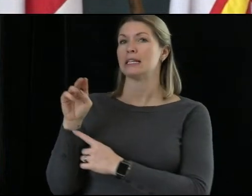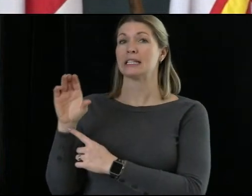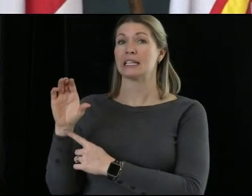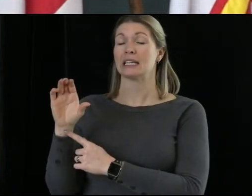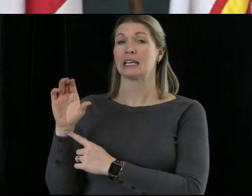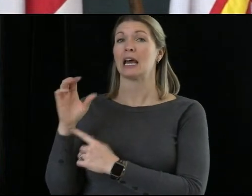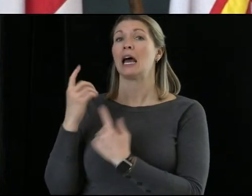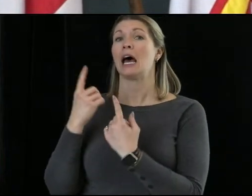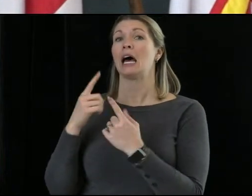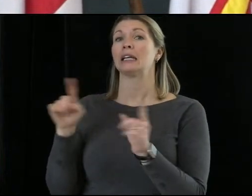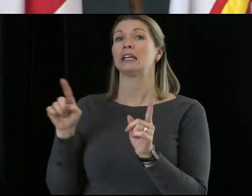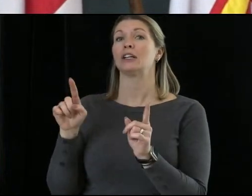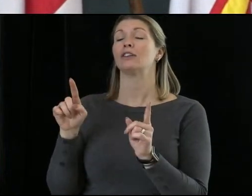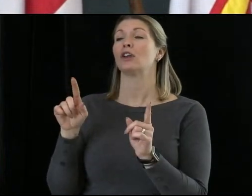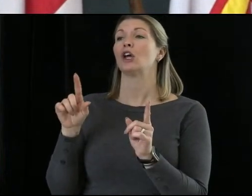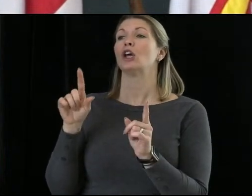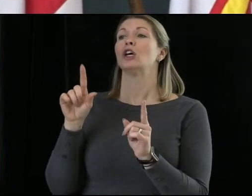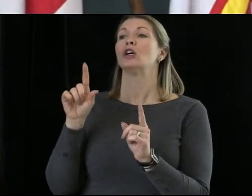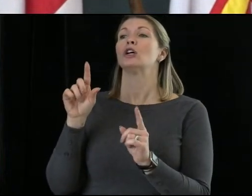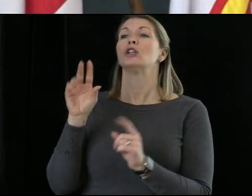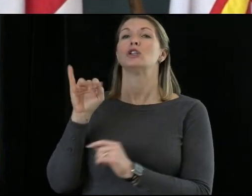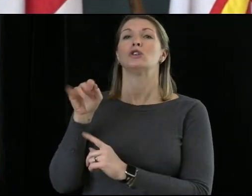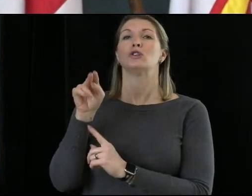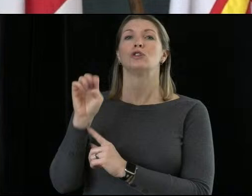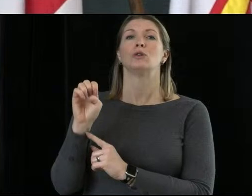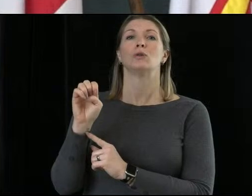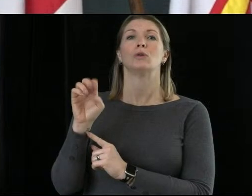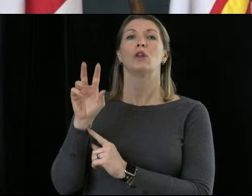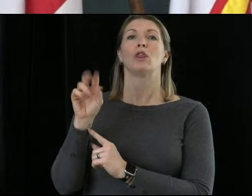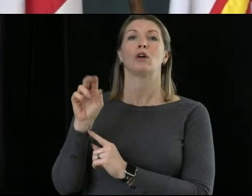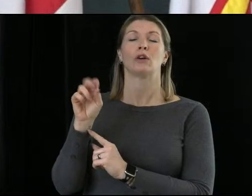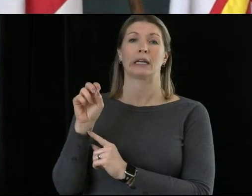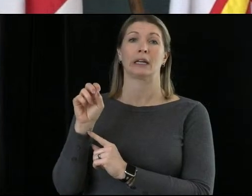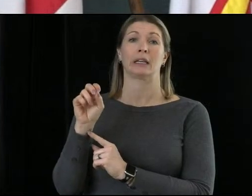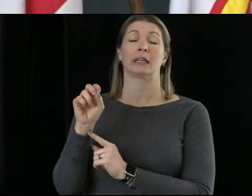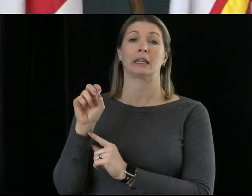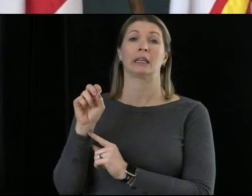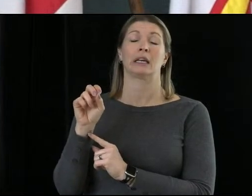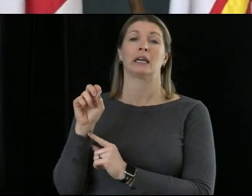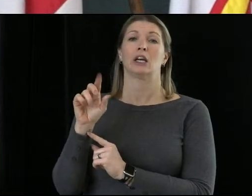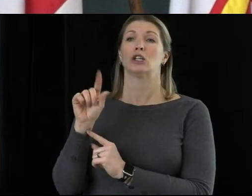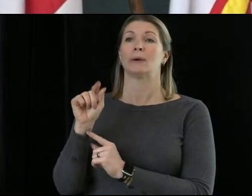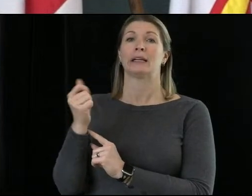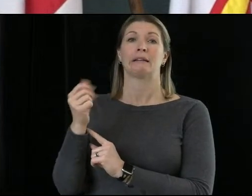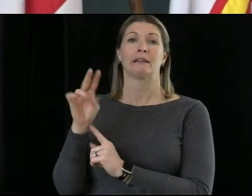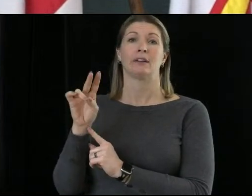June 30th, 2017, that her case was now a homicide investigation.